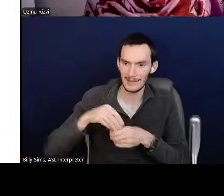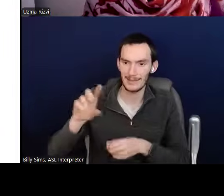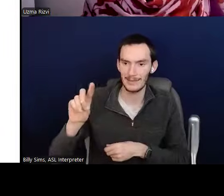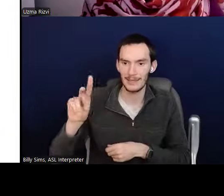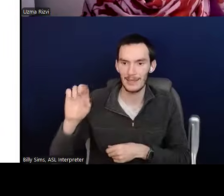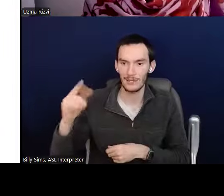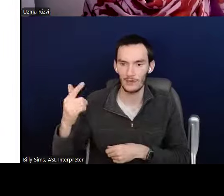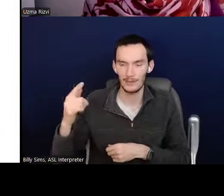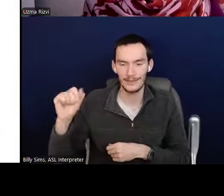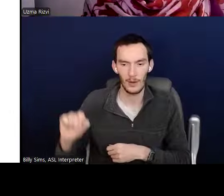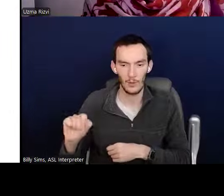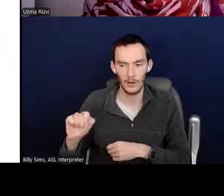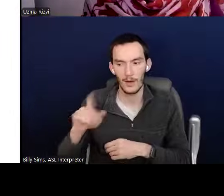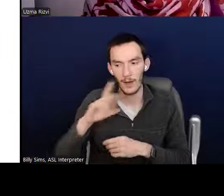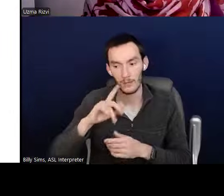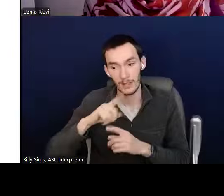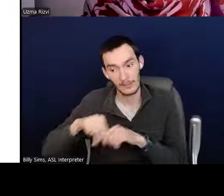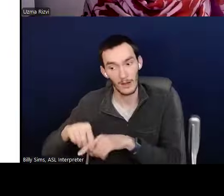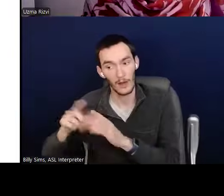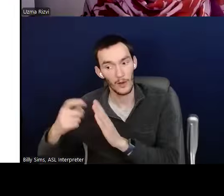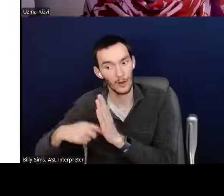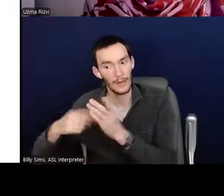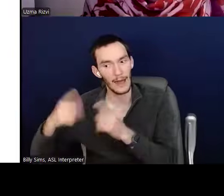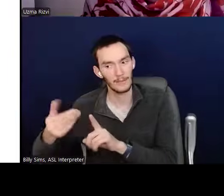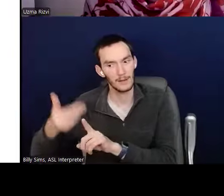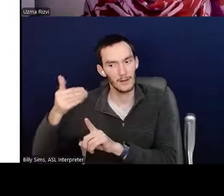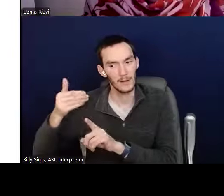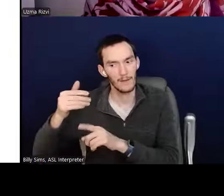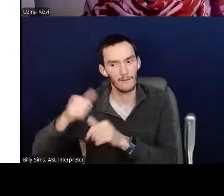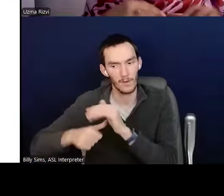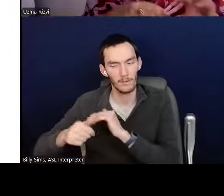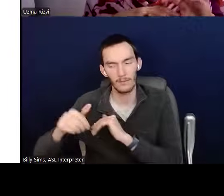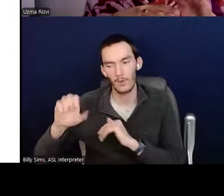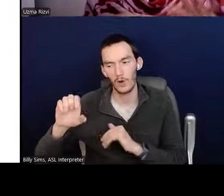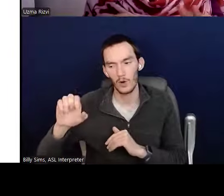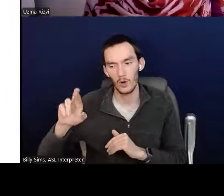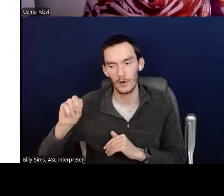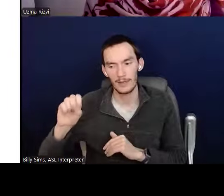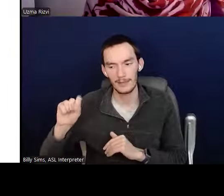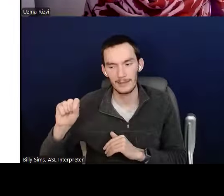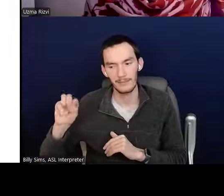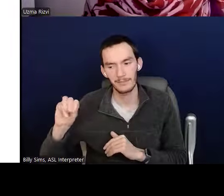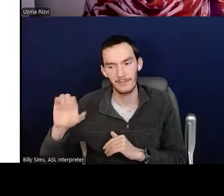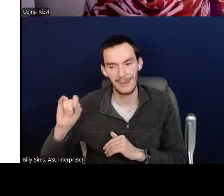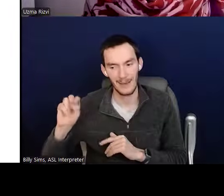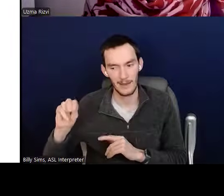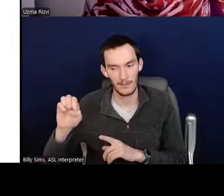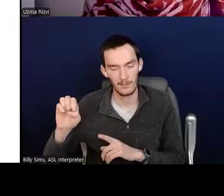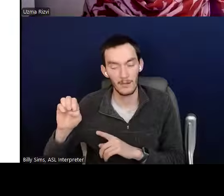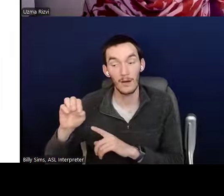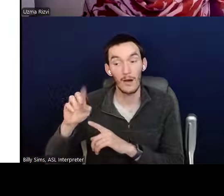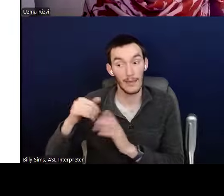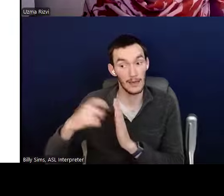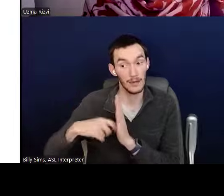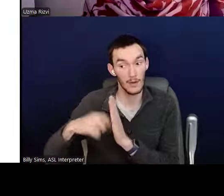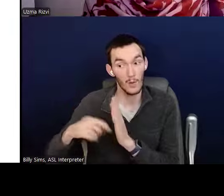relies on the archaeological excavations conducted under the guidance of Ernest Mackay. Now, the data resulting from these excavations was